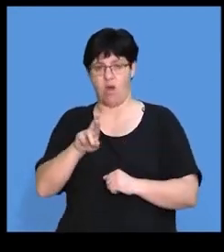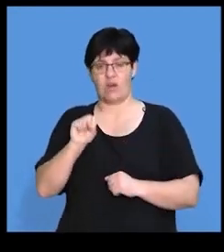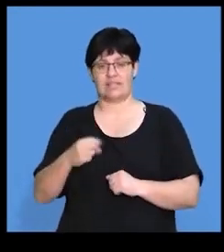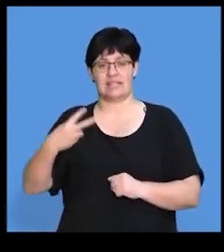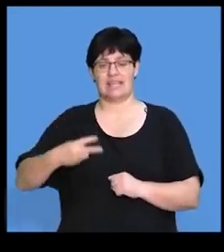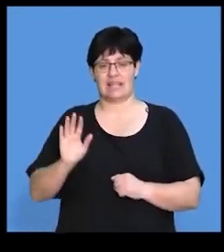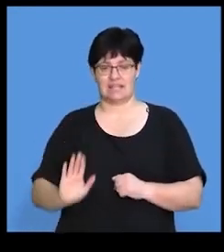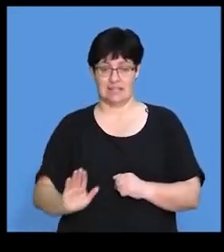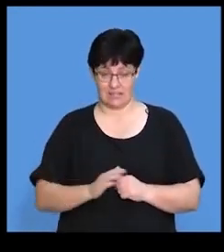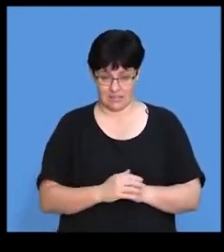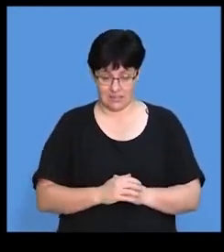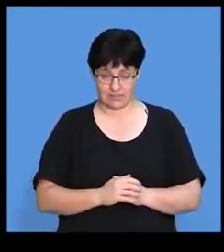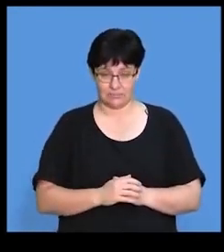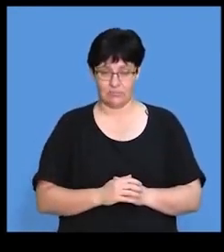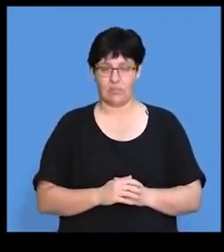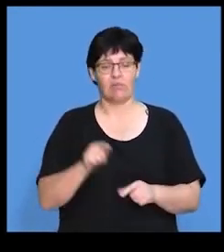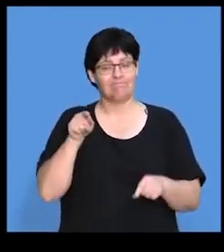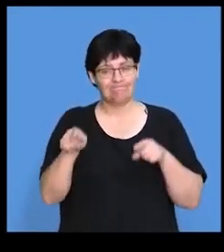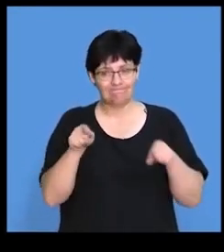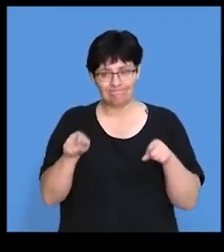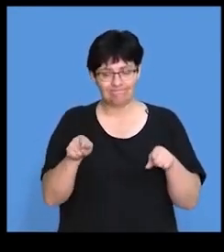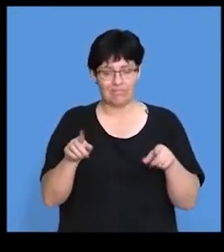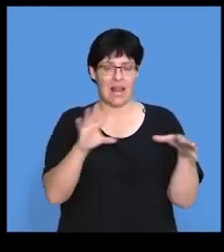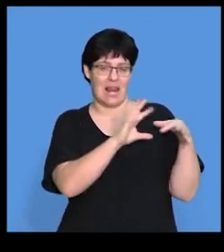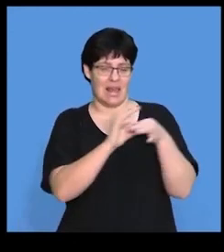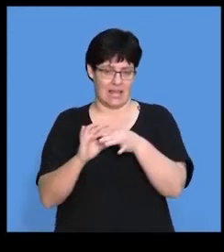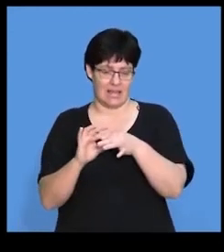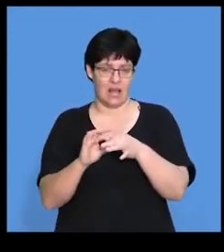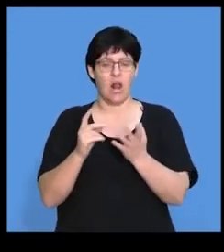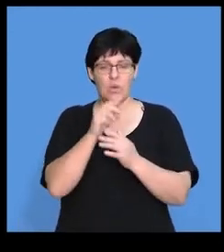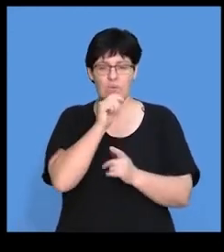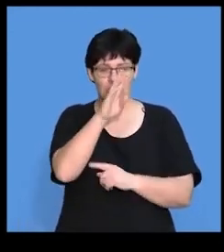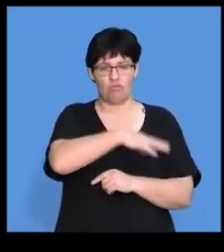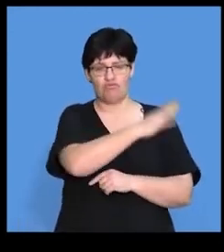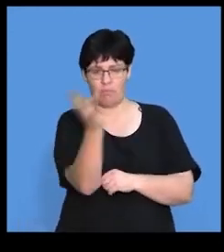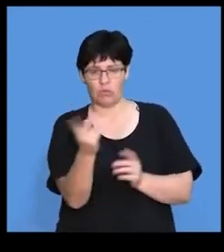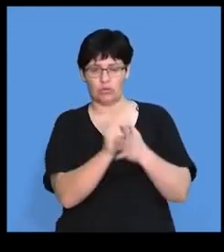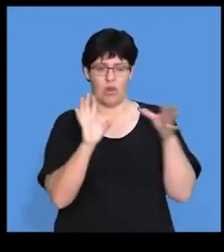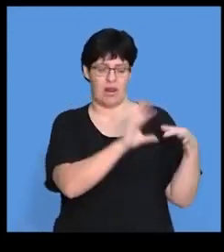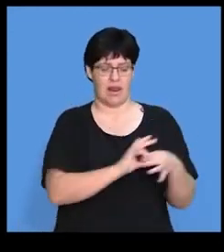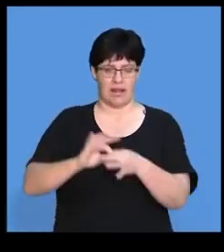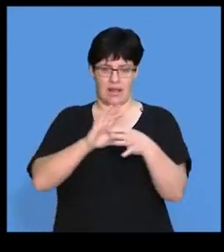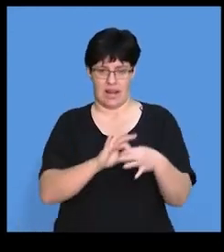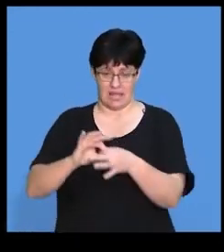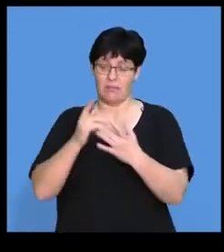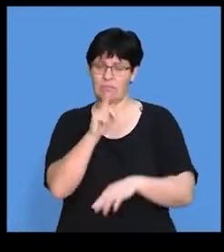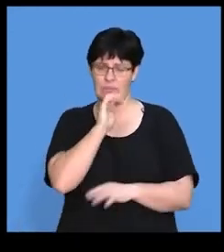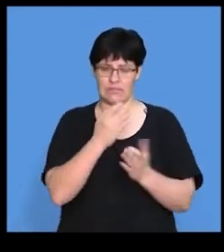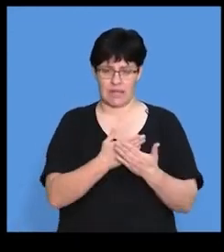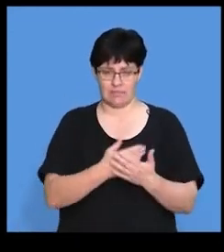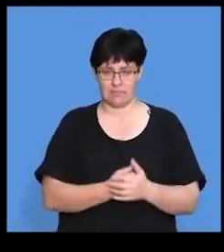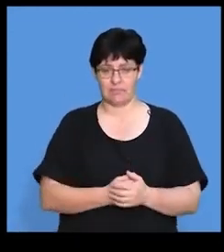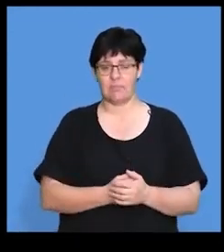over RS in the second triangle. Again, those two link. So use your rainbows to link the sides together like that. It's